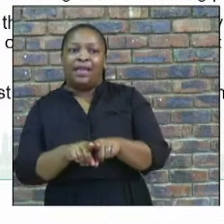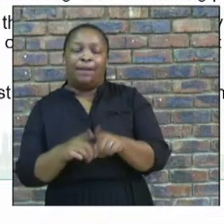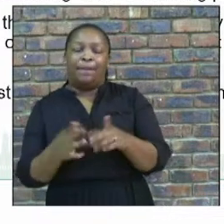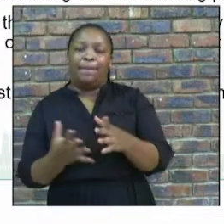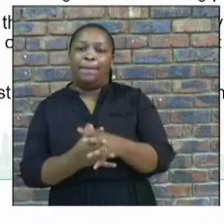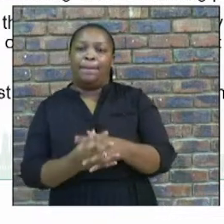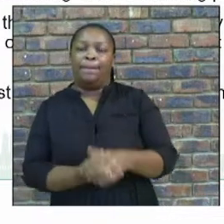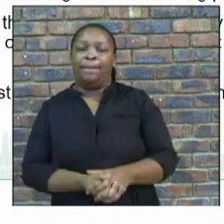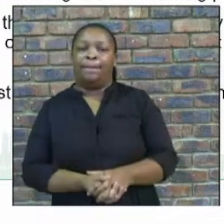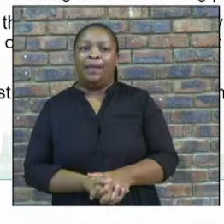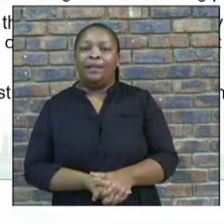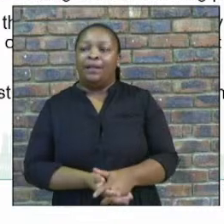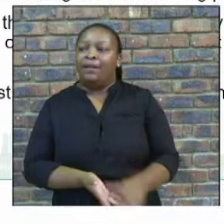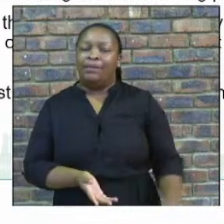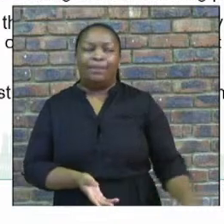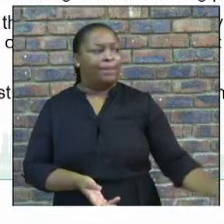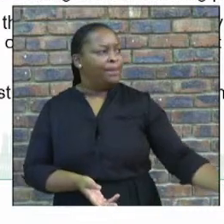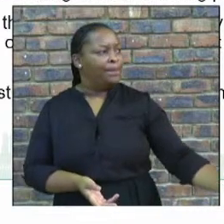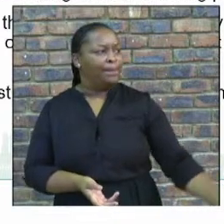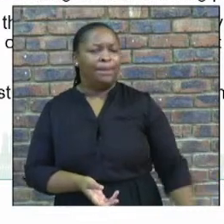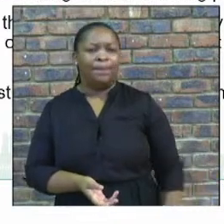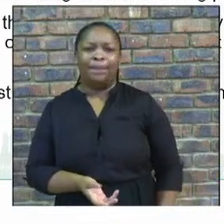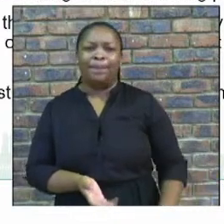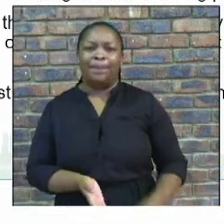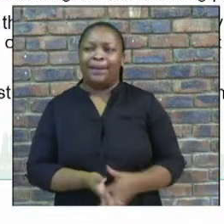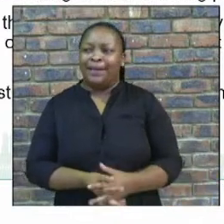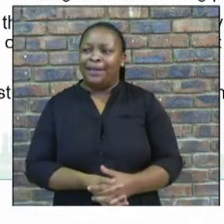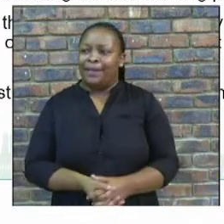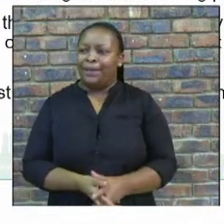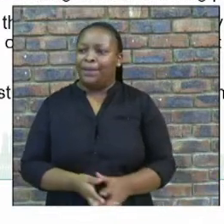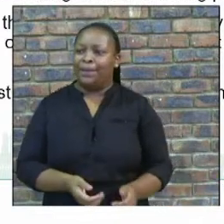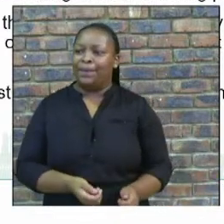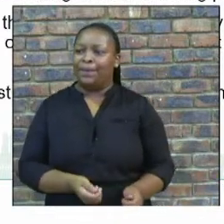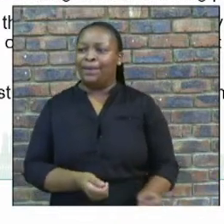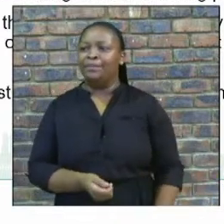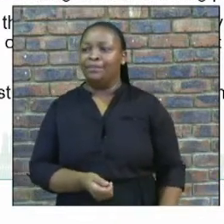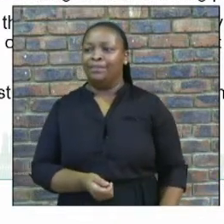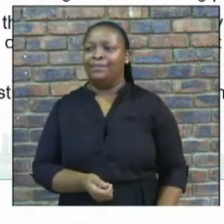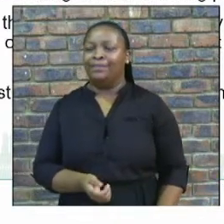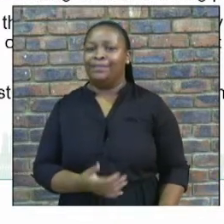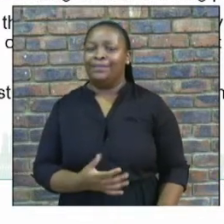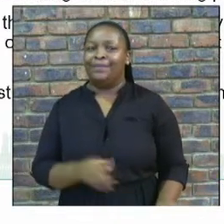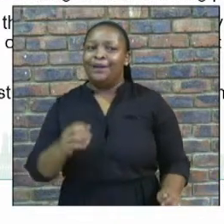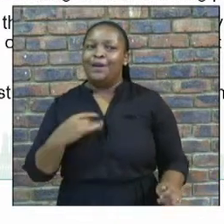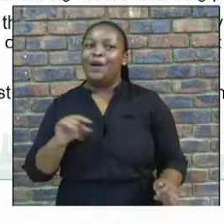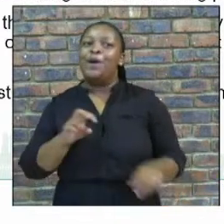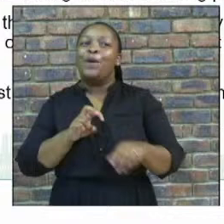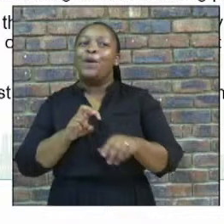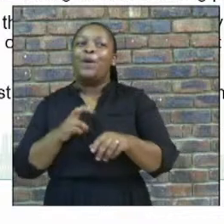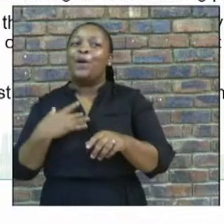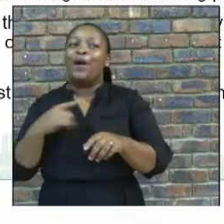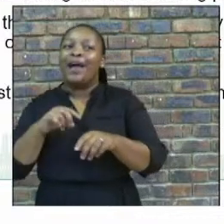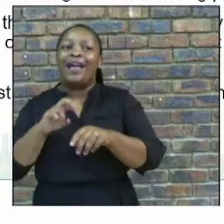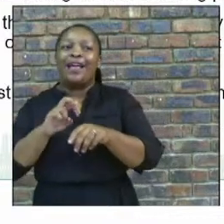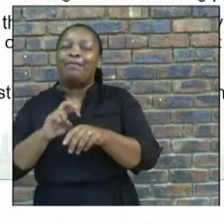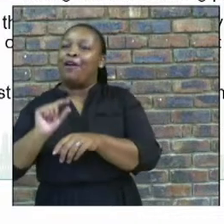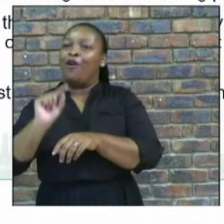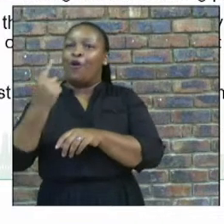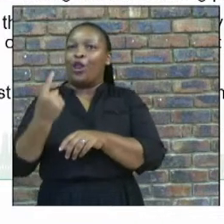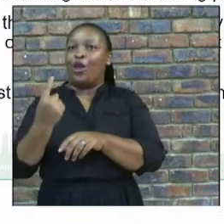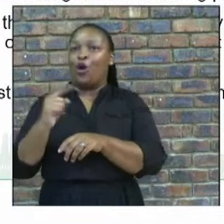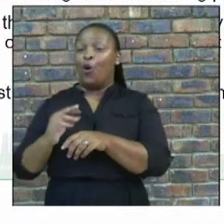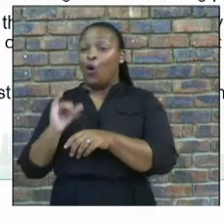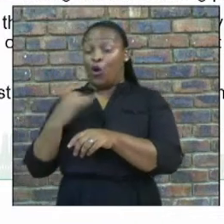will open applications for petroleum right. So it is not going to be a first come,